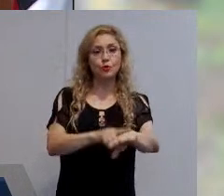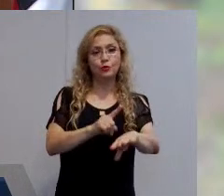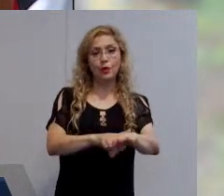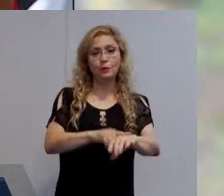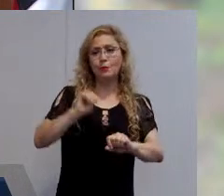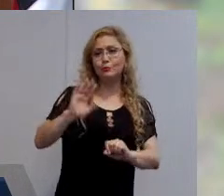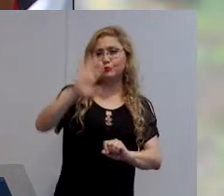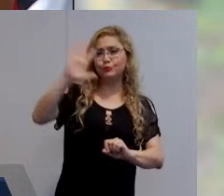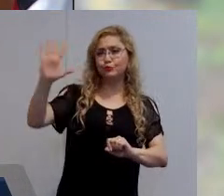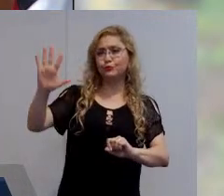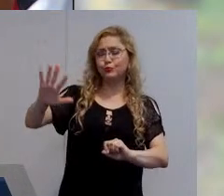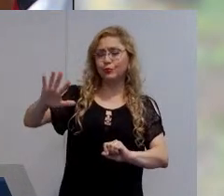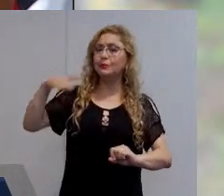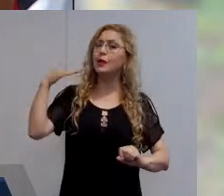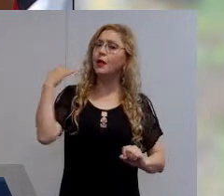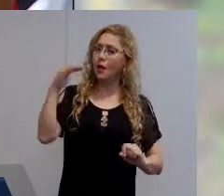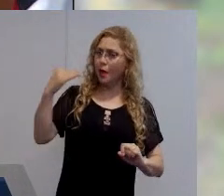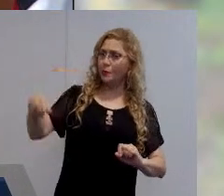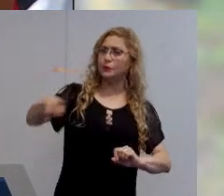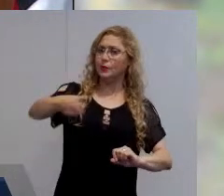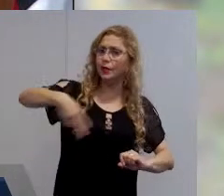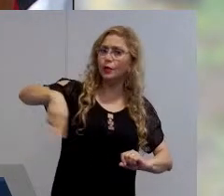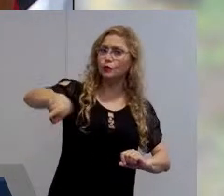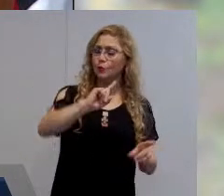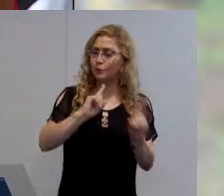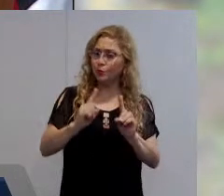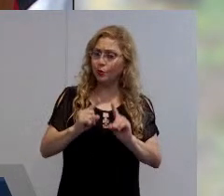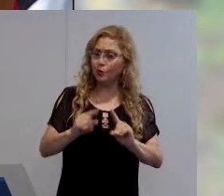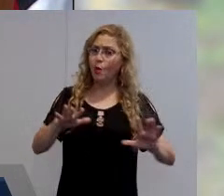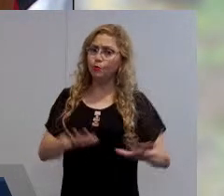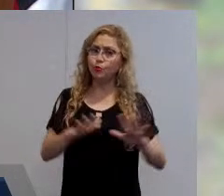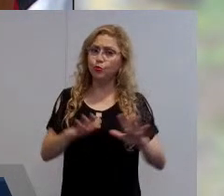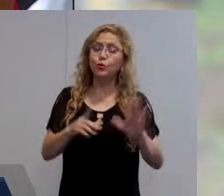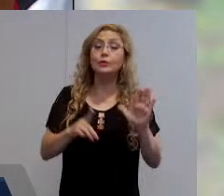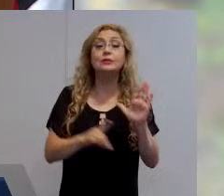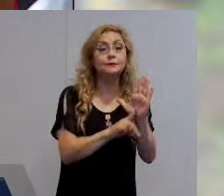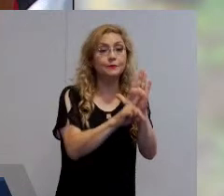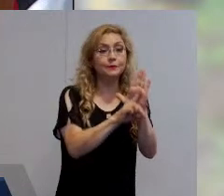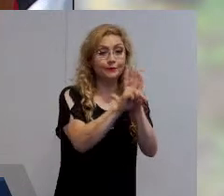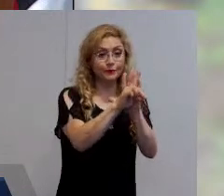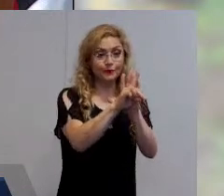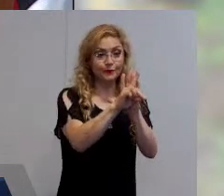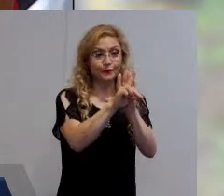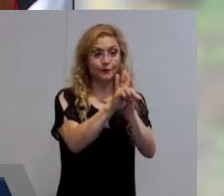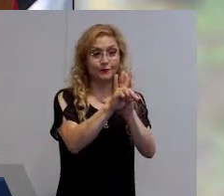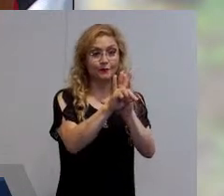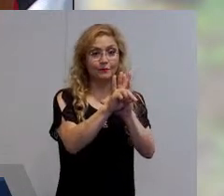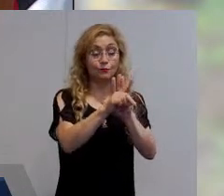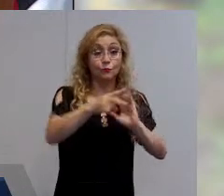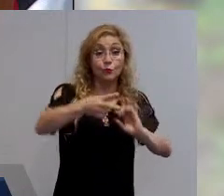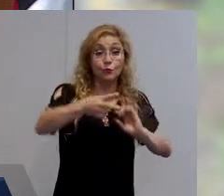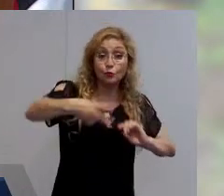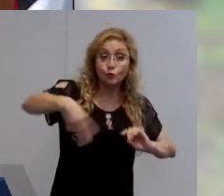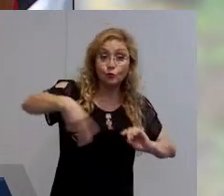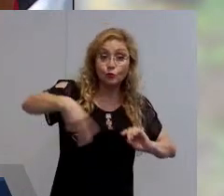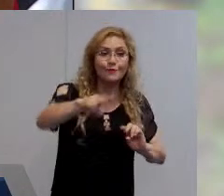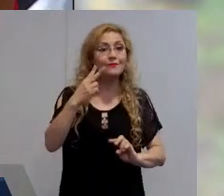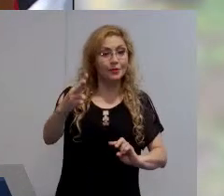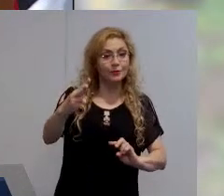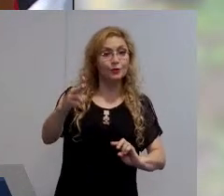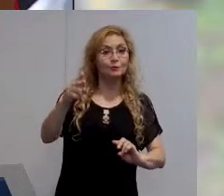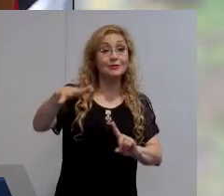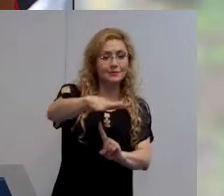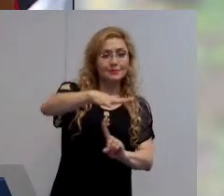this was adopted at the highest level is something that we must recognize and foster. Now, all of this,